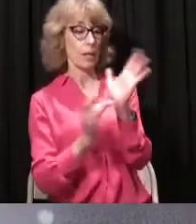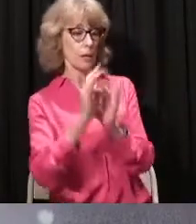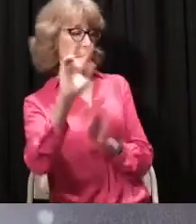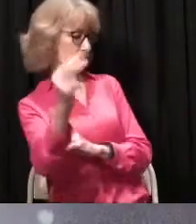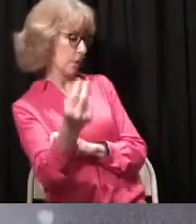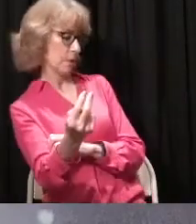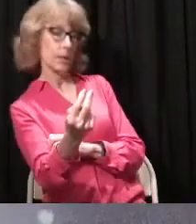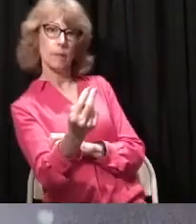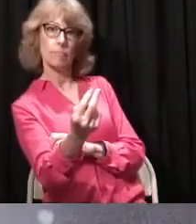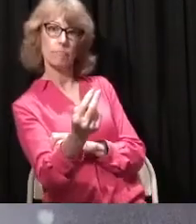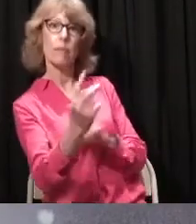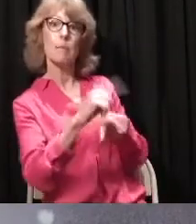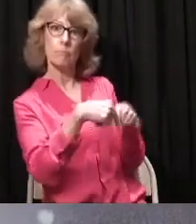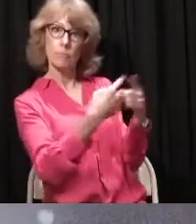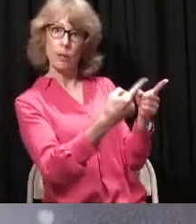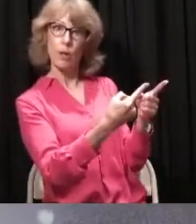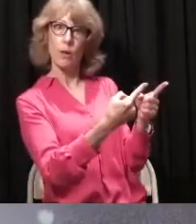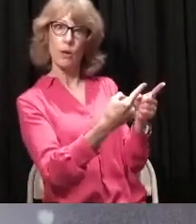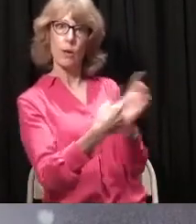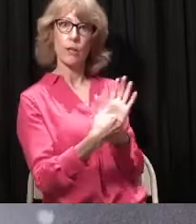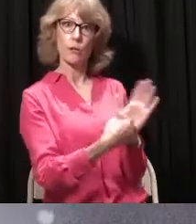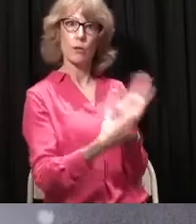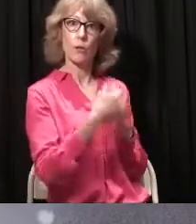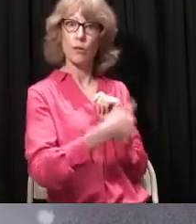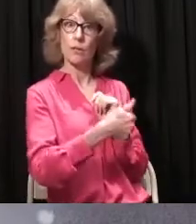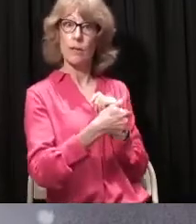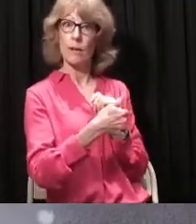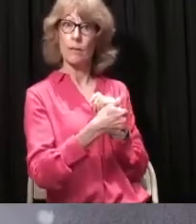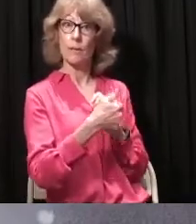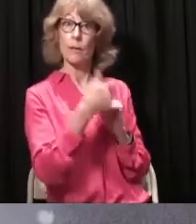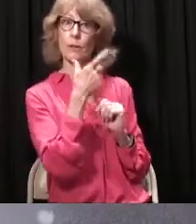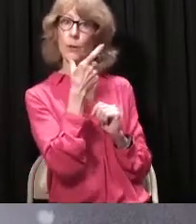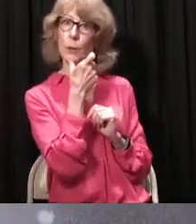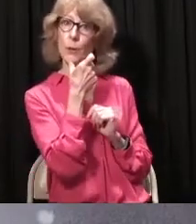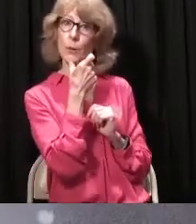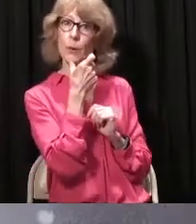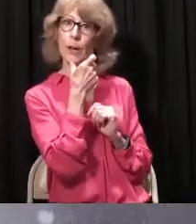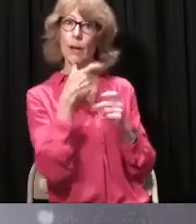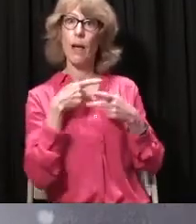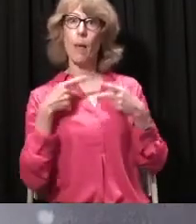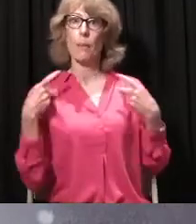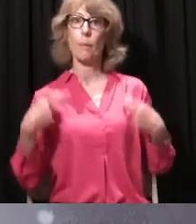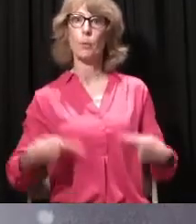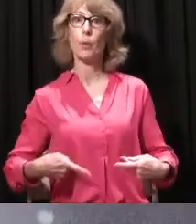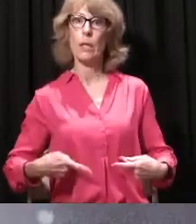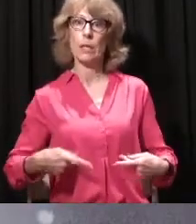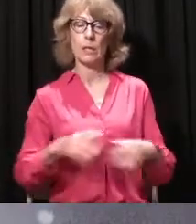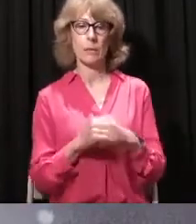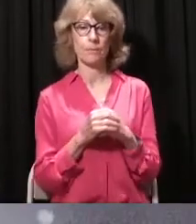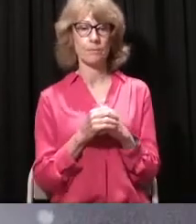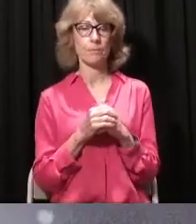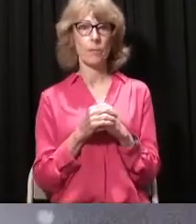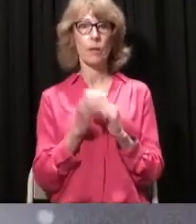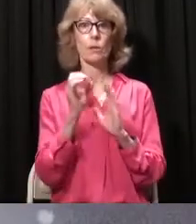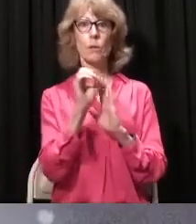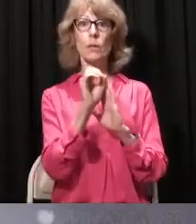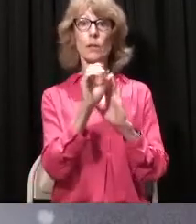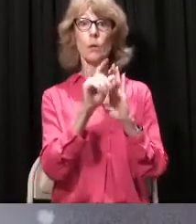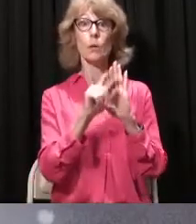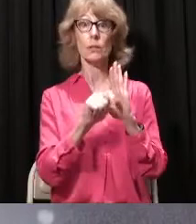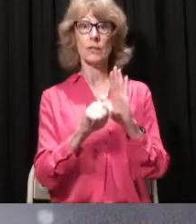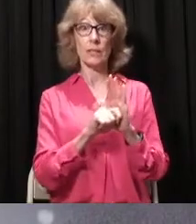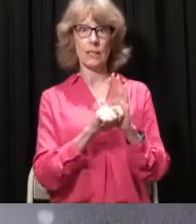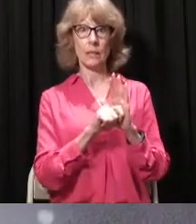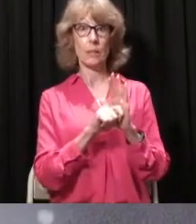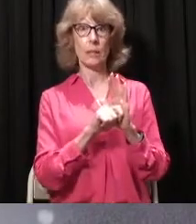show yourself to the priest. Now here's what's going on there. When people got cured of leprosy in the Old Testament, they had this pretty long list